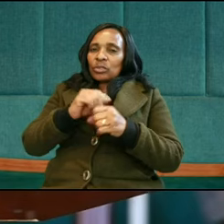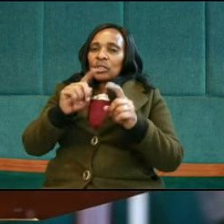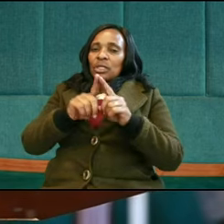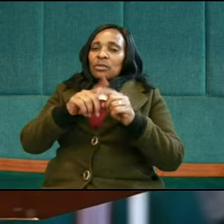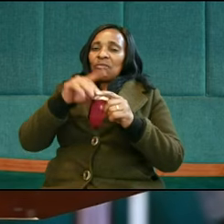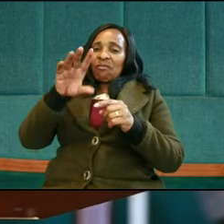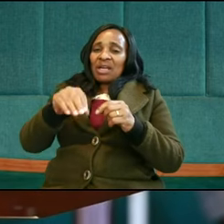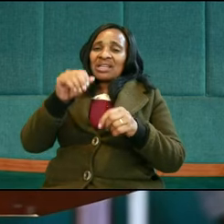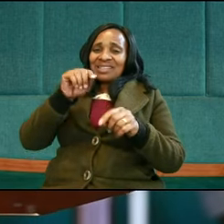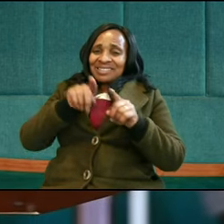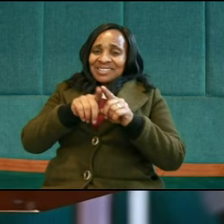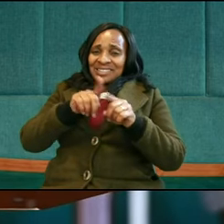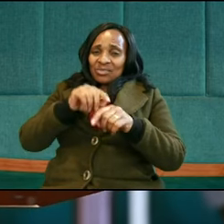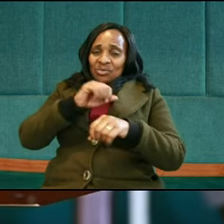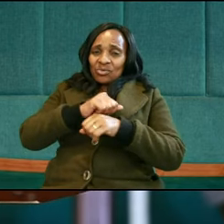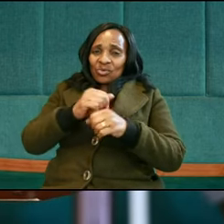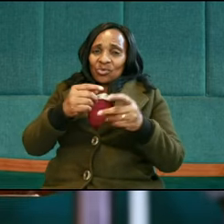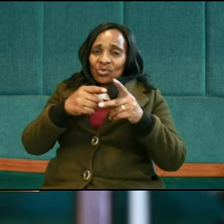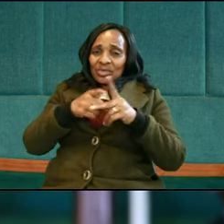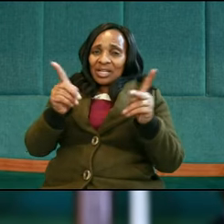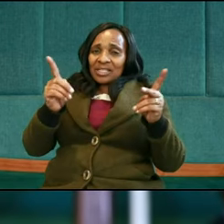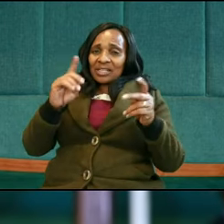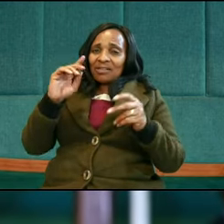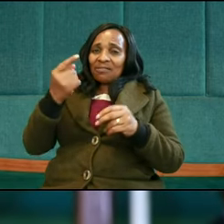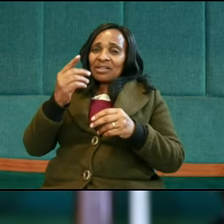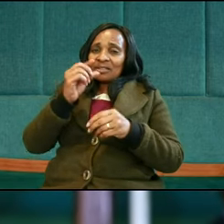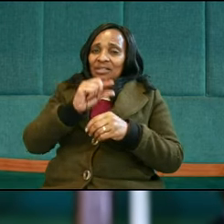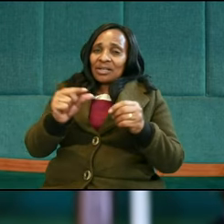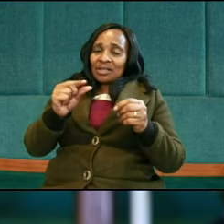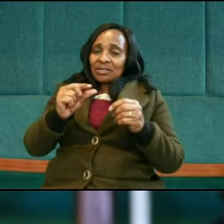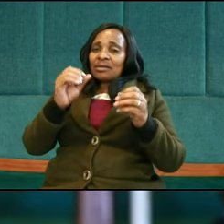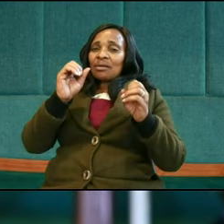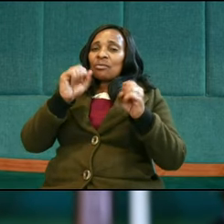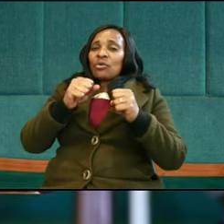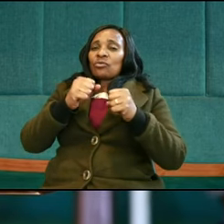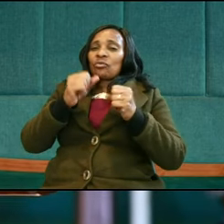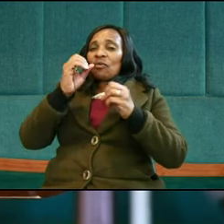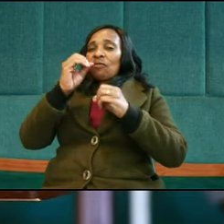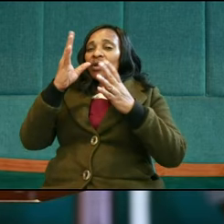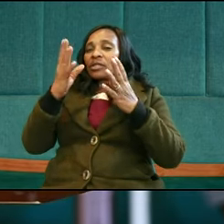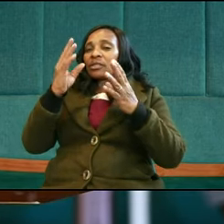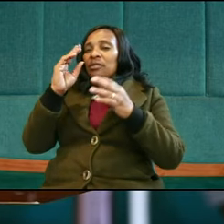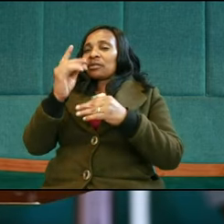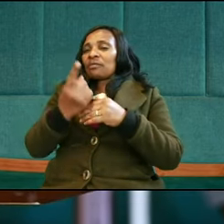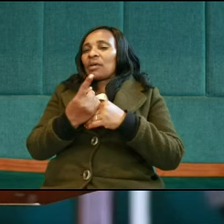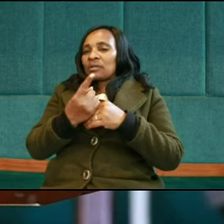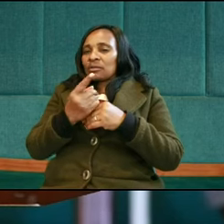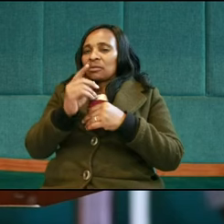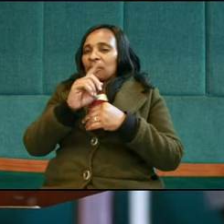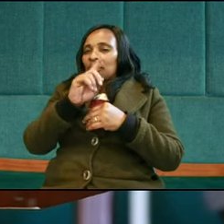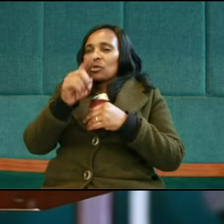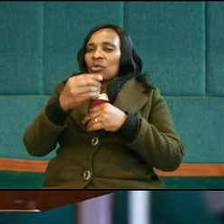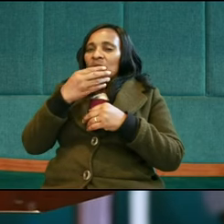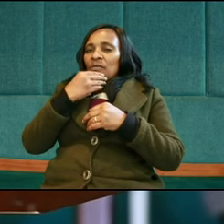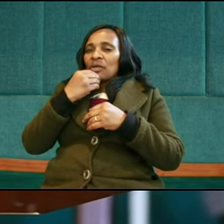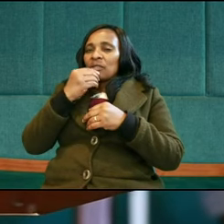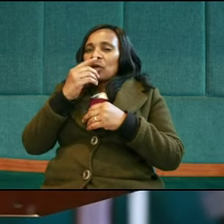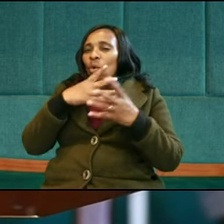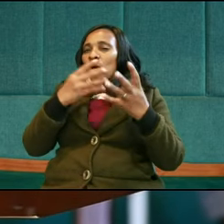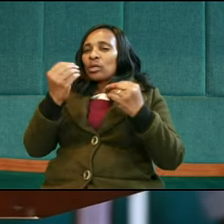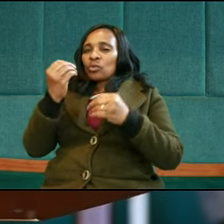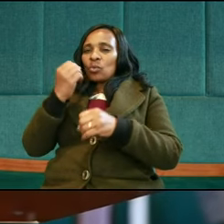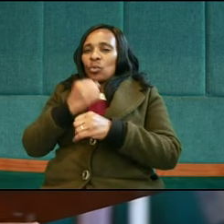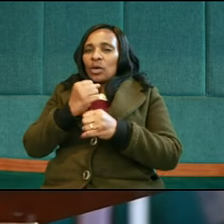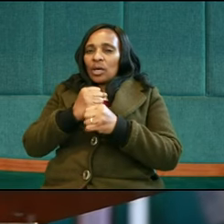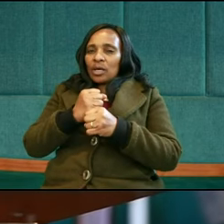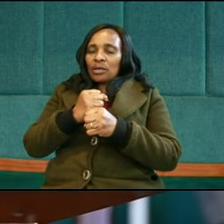school to start a first grade? The question bothered father as he ate breakfast. The question bothered father as he went to work.